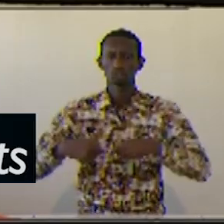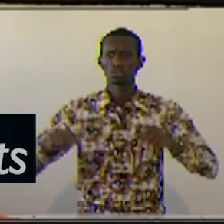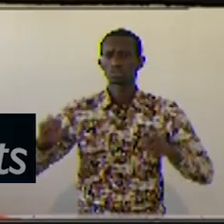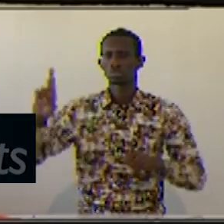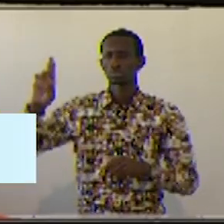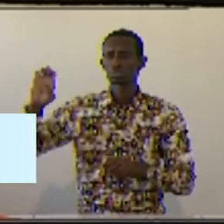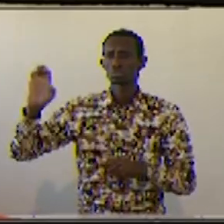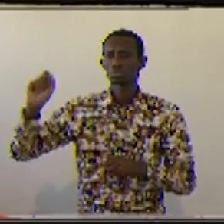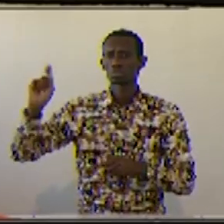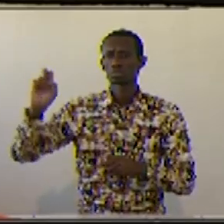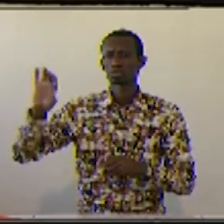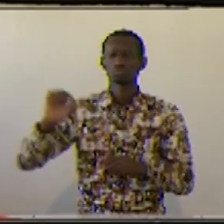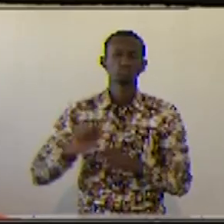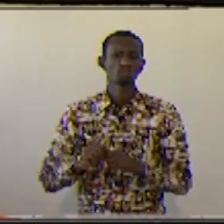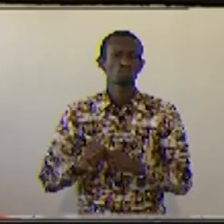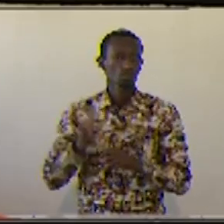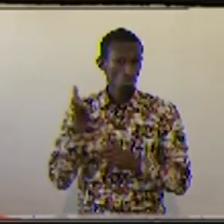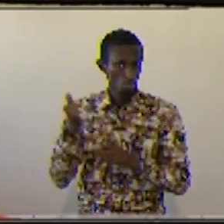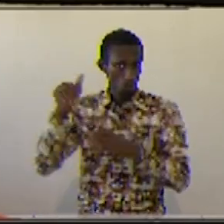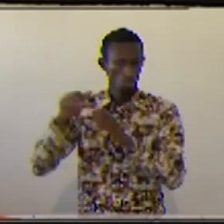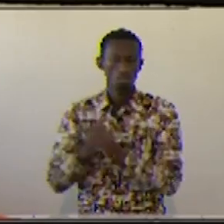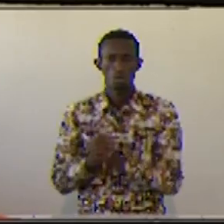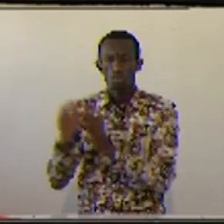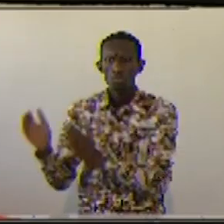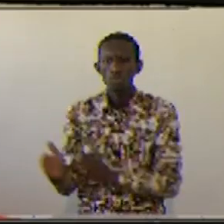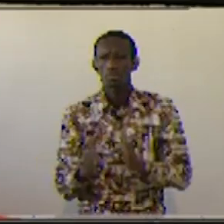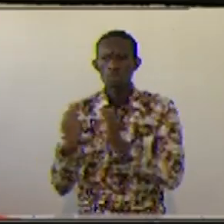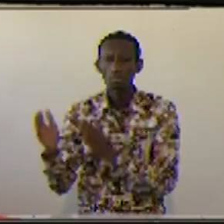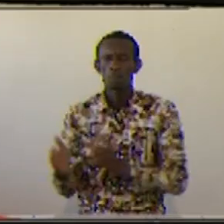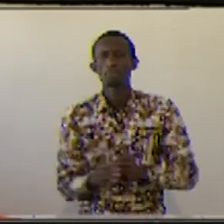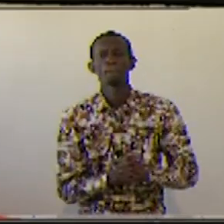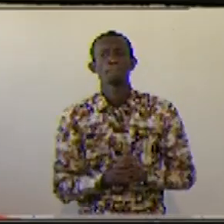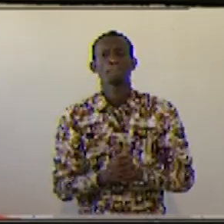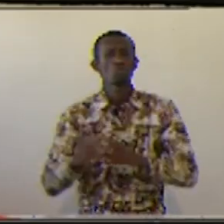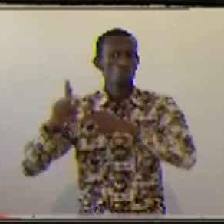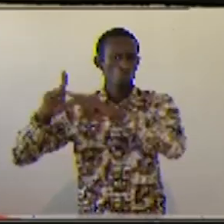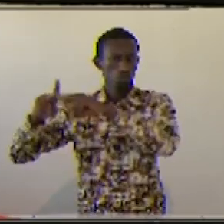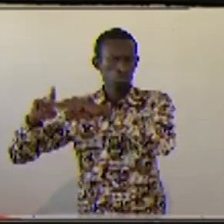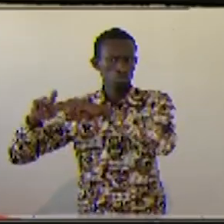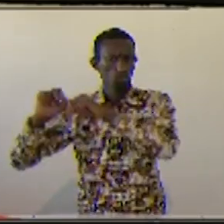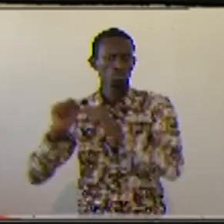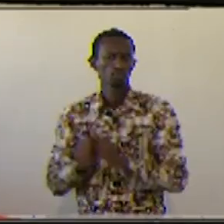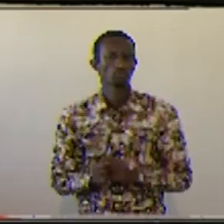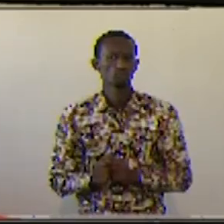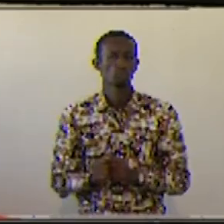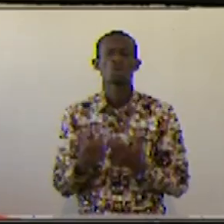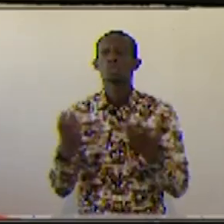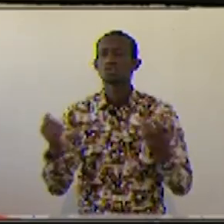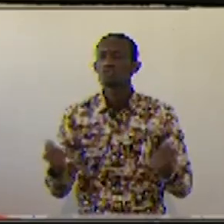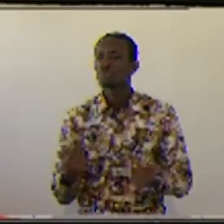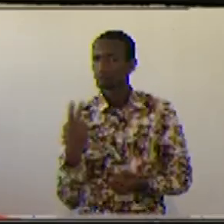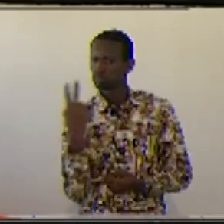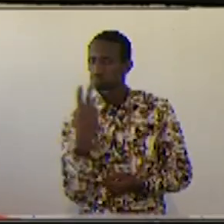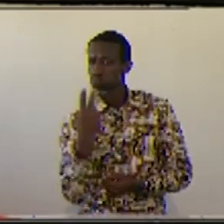salts, meaning that we have 2 types. Depending on solubility, we can